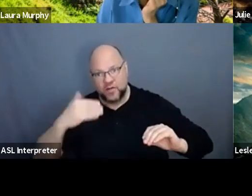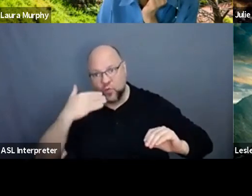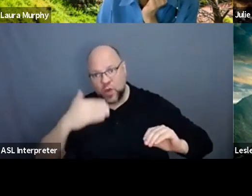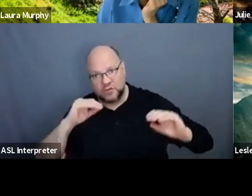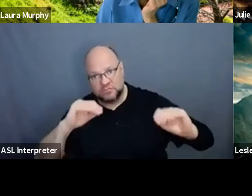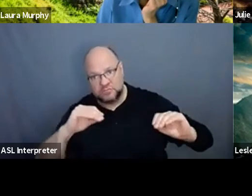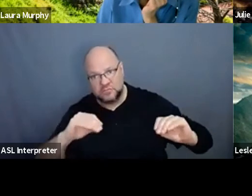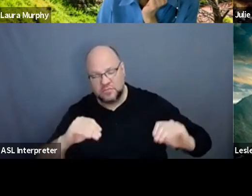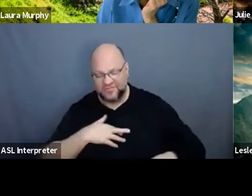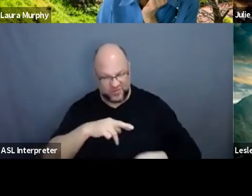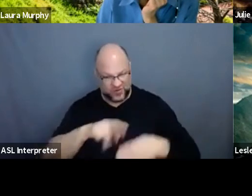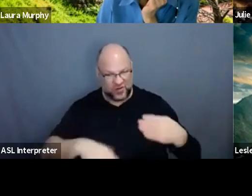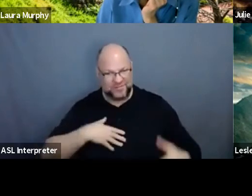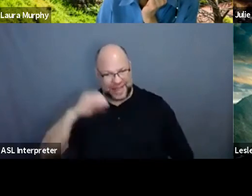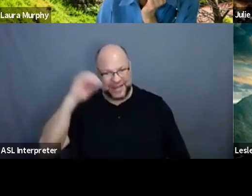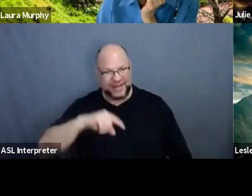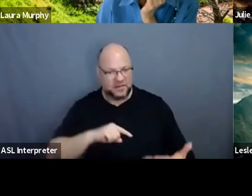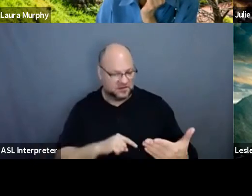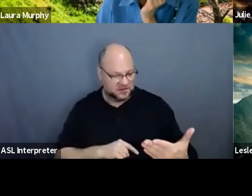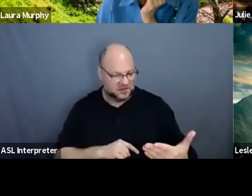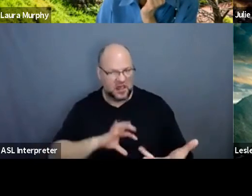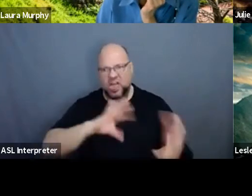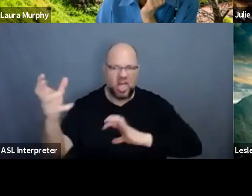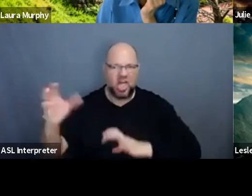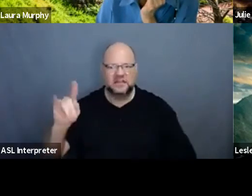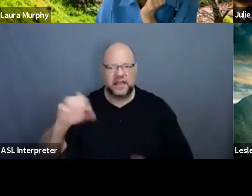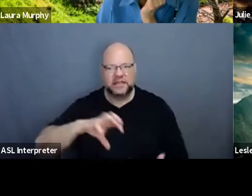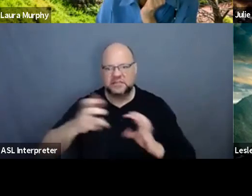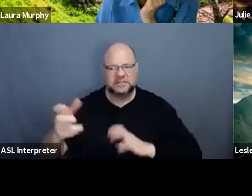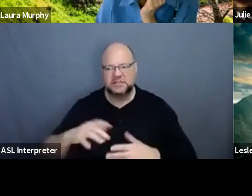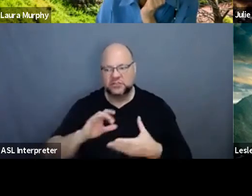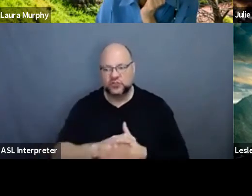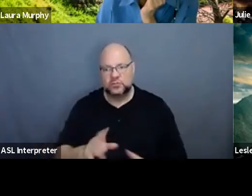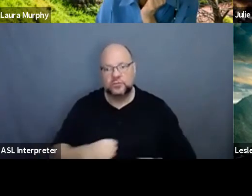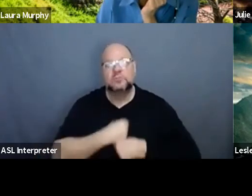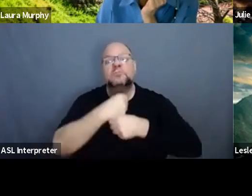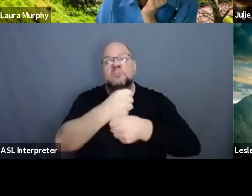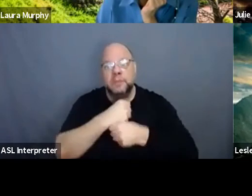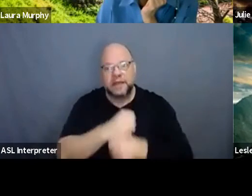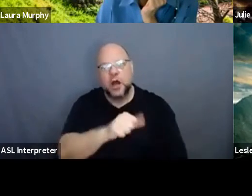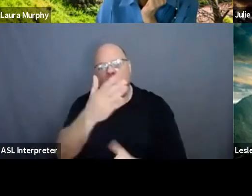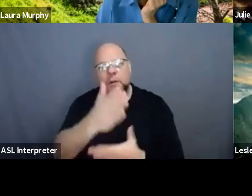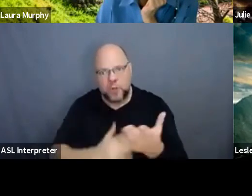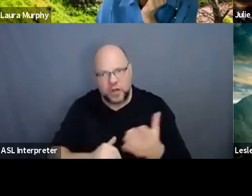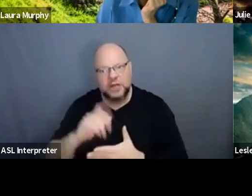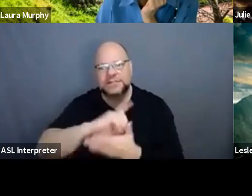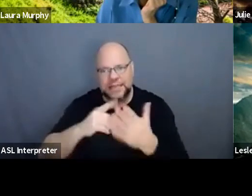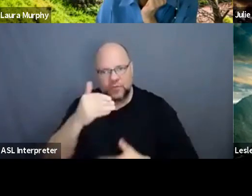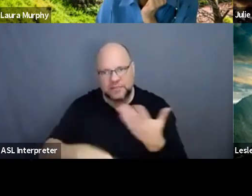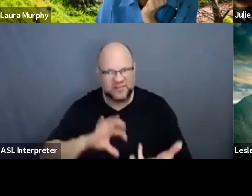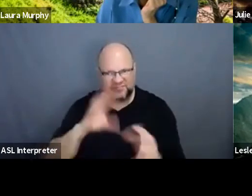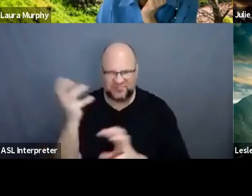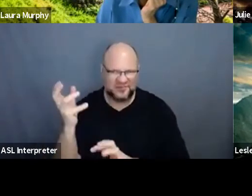resulting, in my opinion, bastardized data sets in order to launch into the other parts of the design